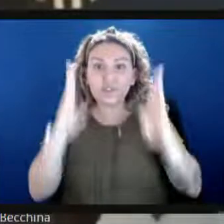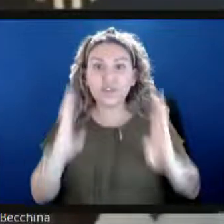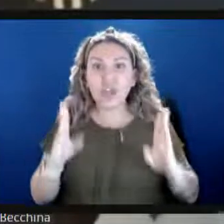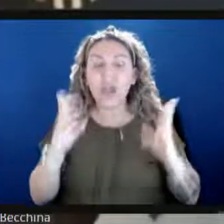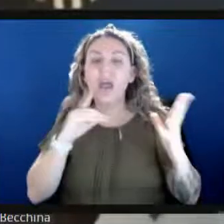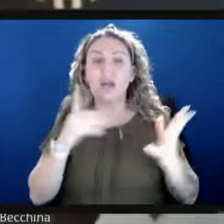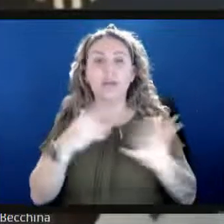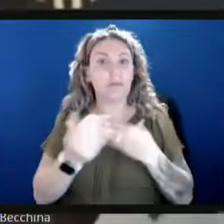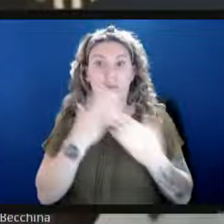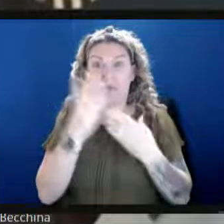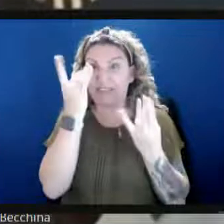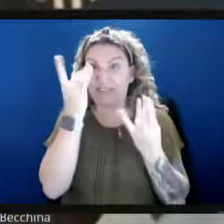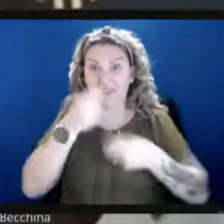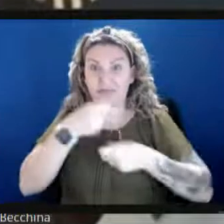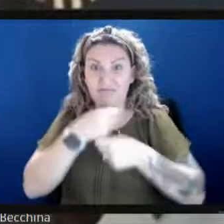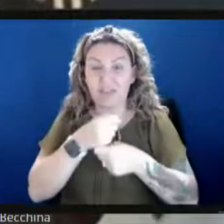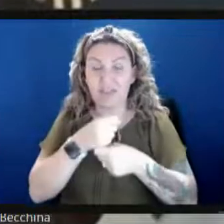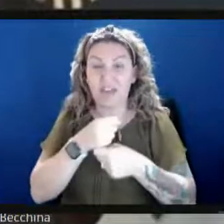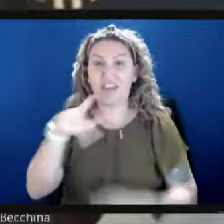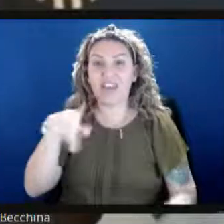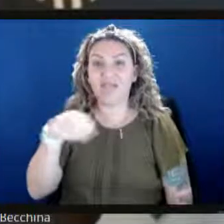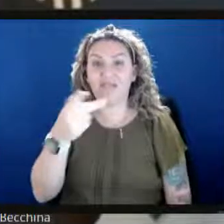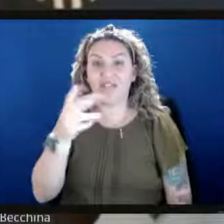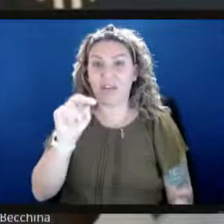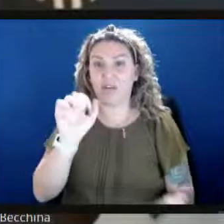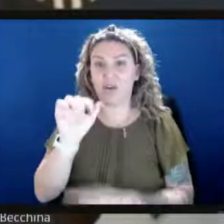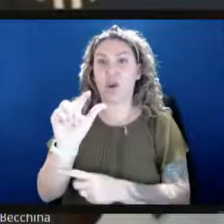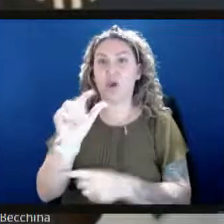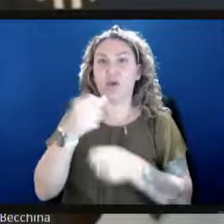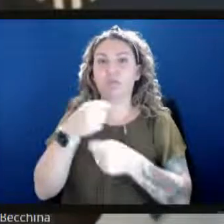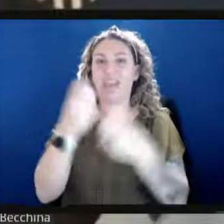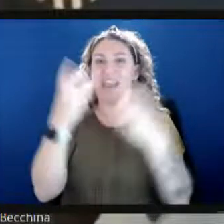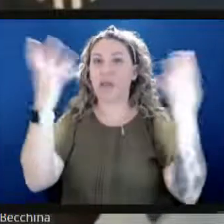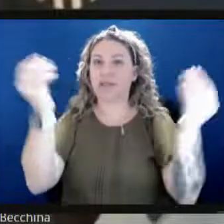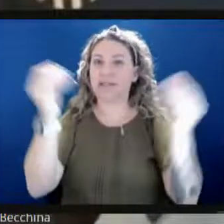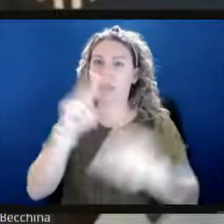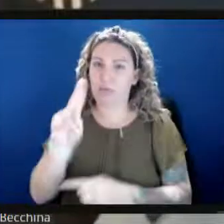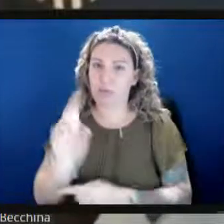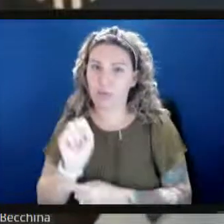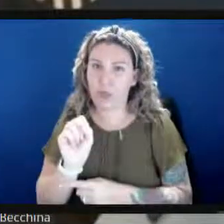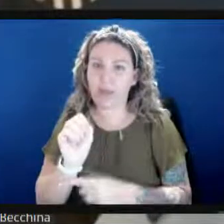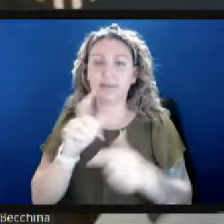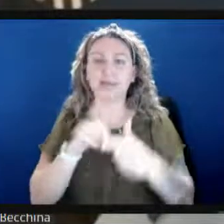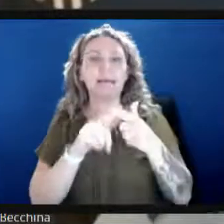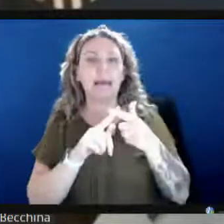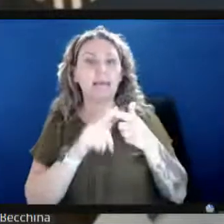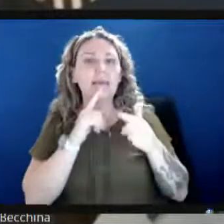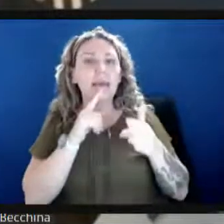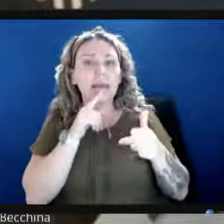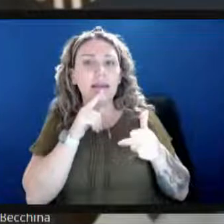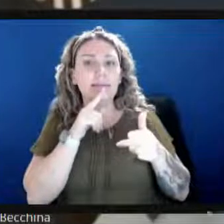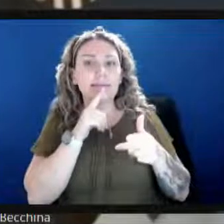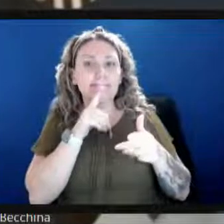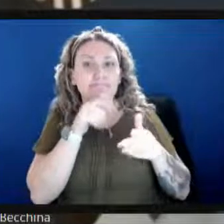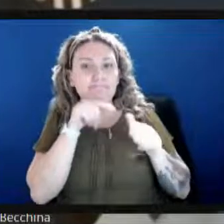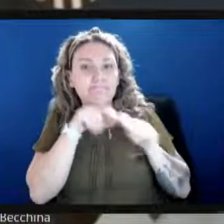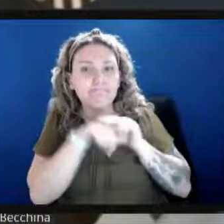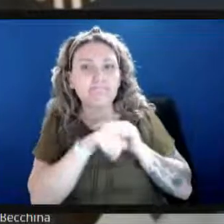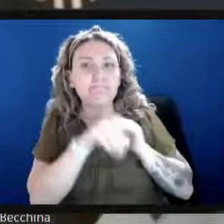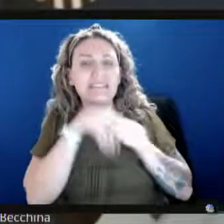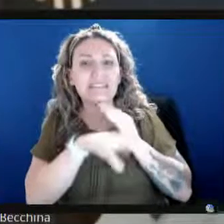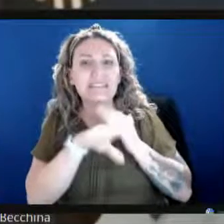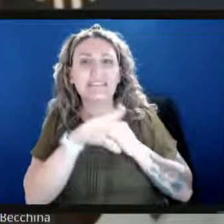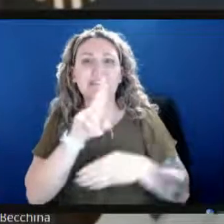of. The fentanyl is typically manufactured outside the United States and then brought into the country. Our interdiction detectives